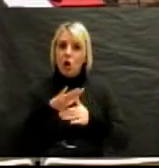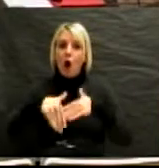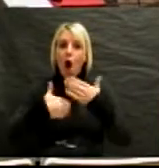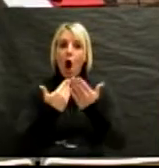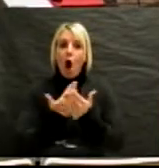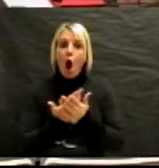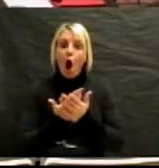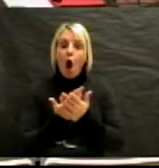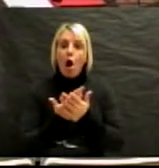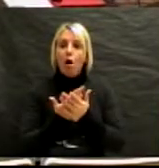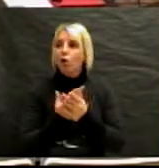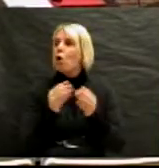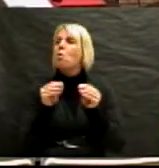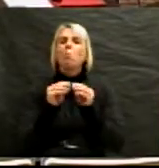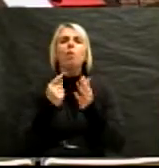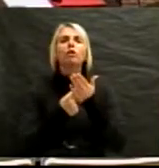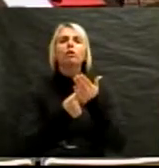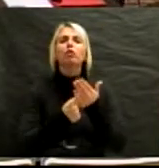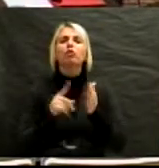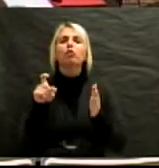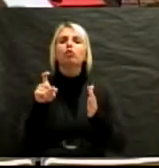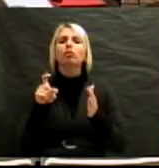item?